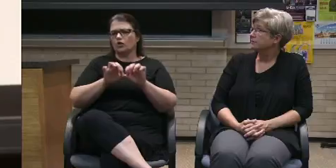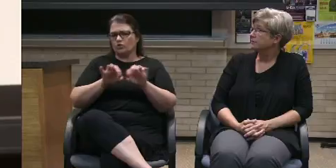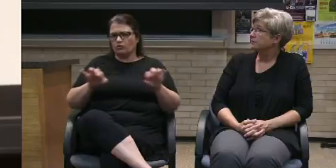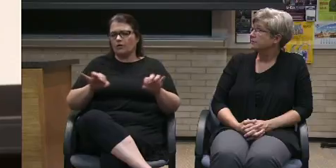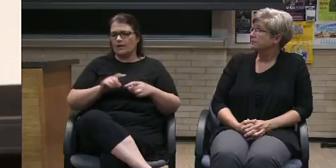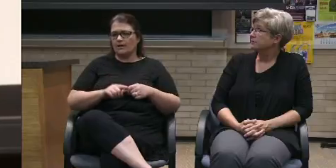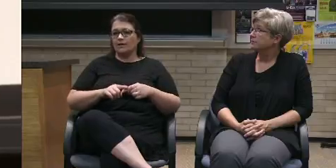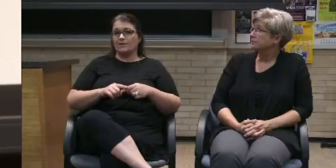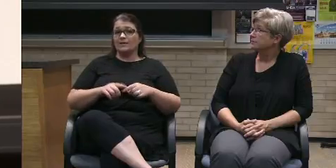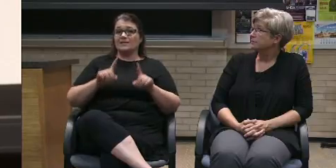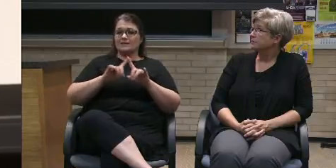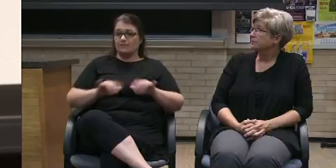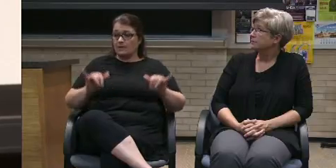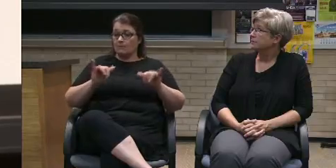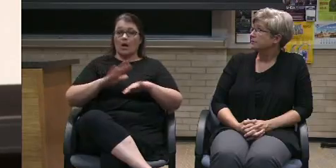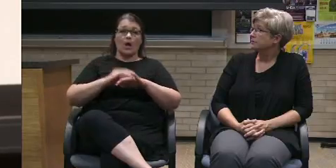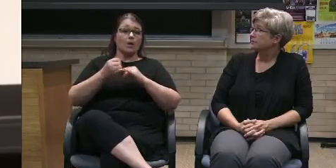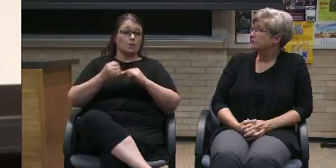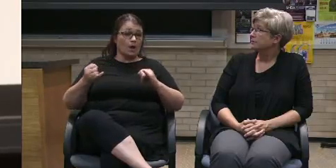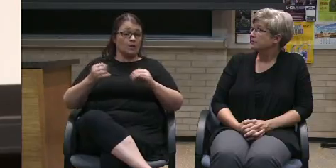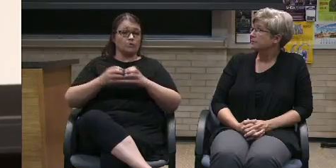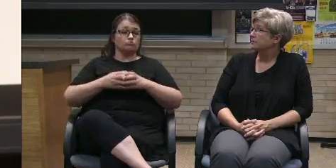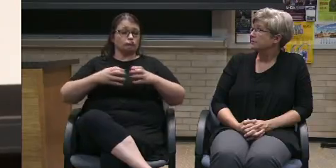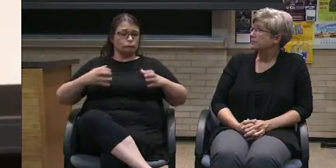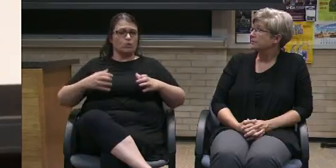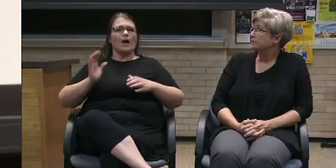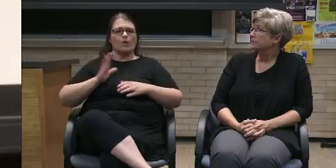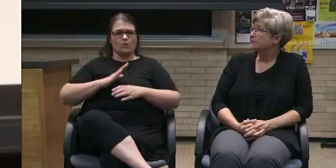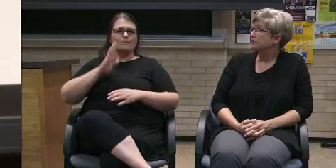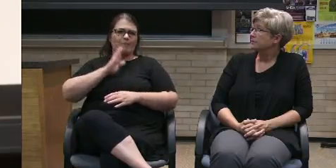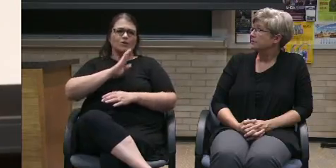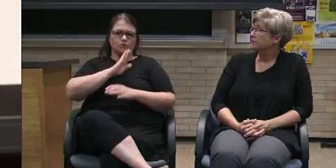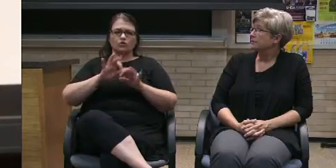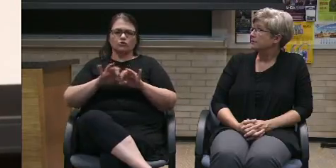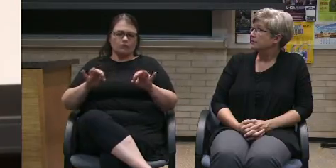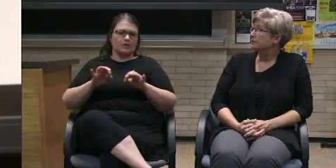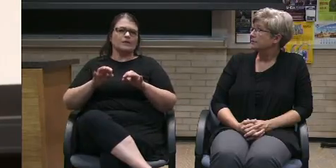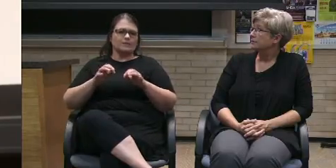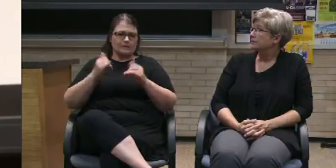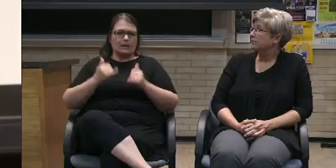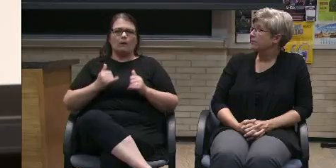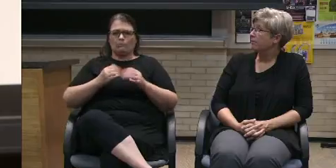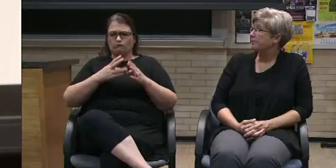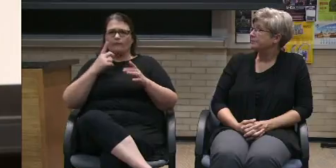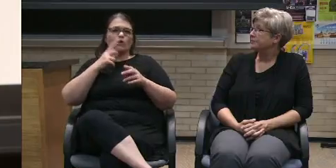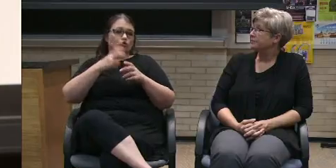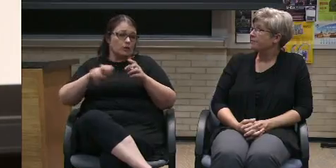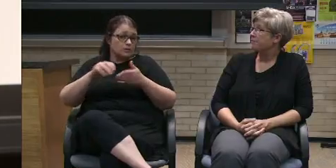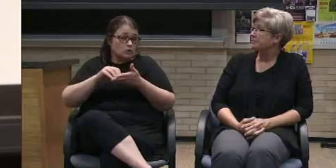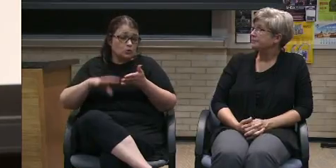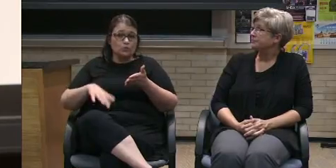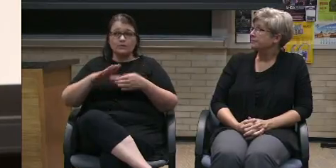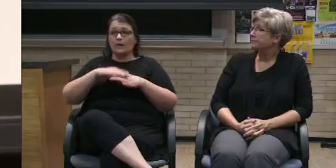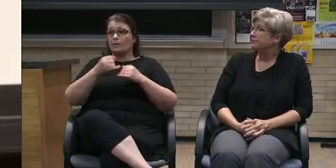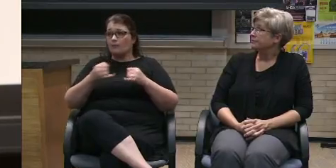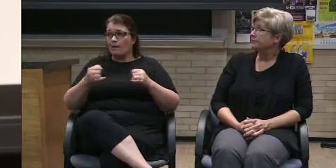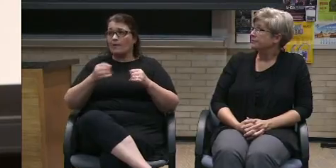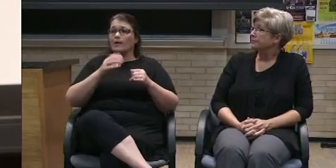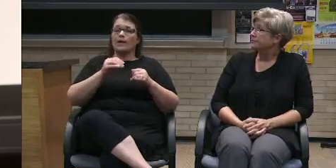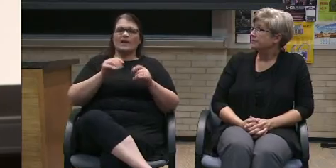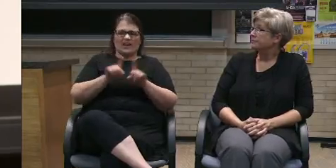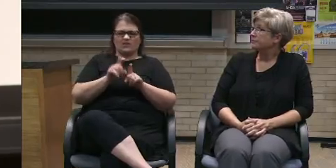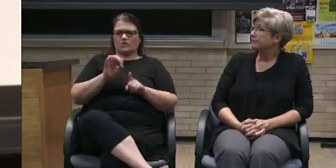was growing, a lot of those bachelor's degrees, which are often completer degrees for transfer students, are online. As of Wednesday,